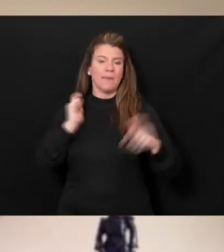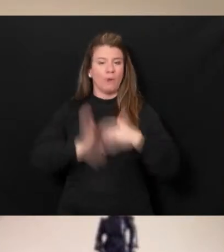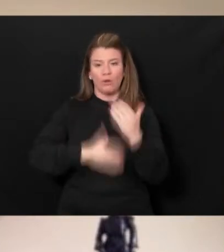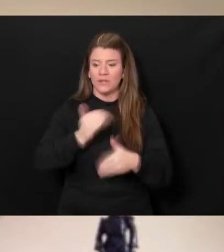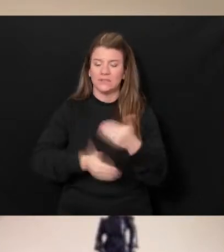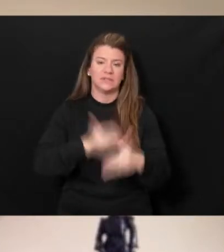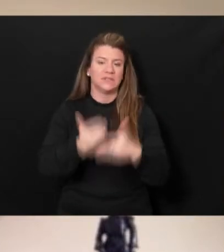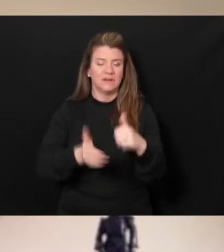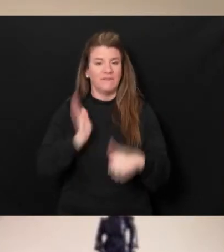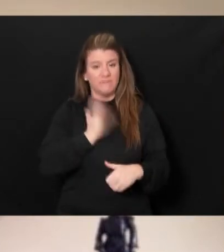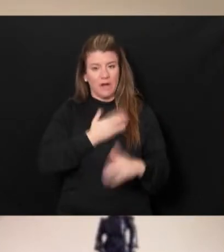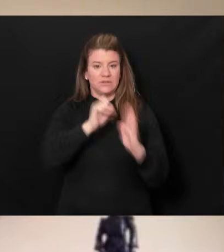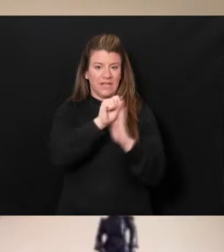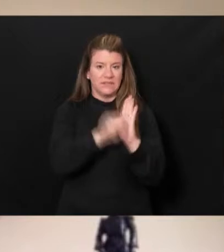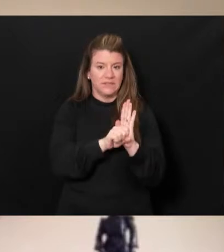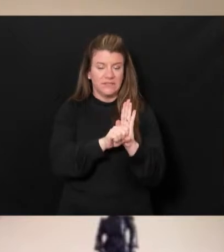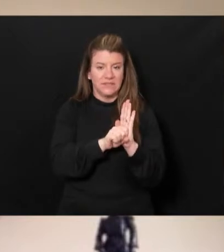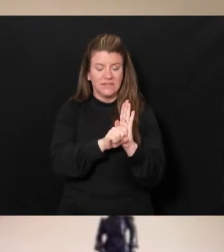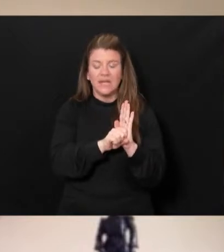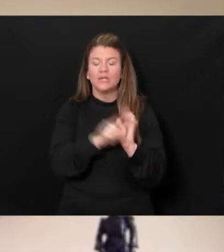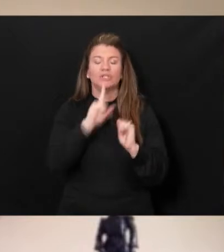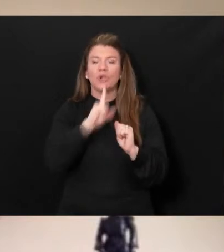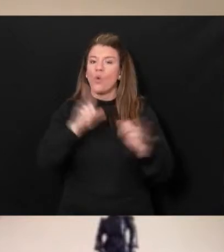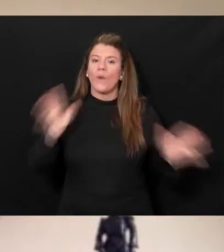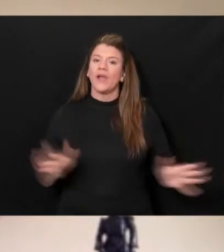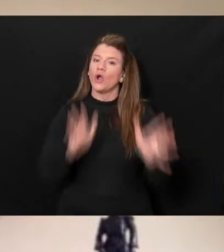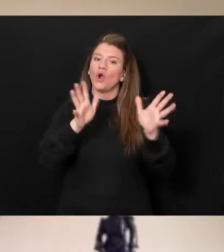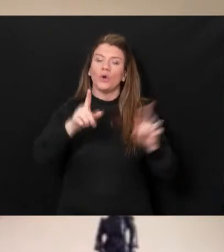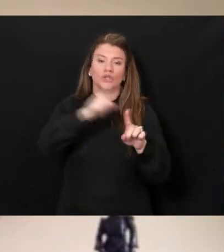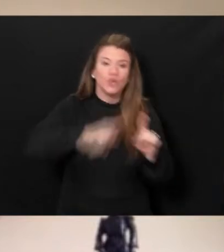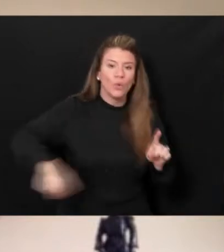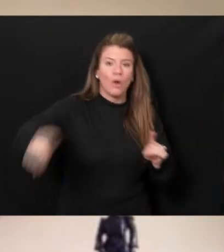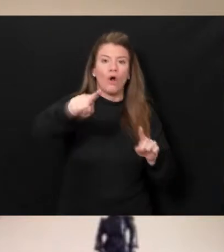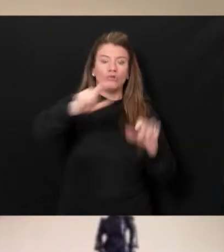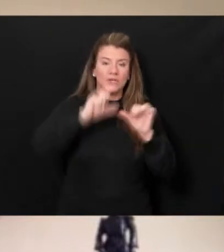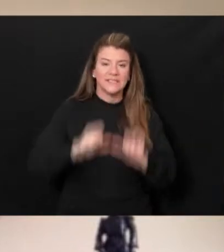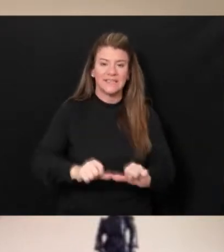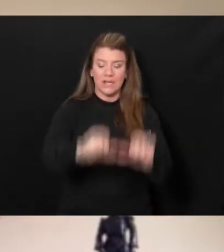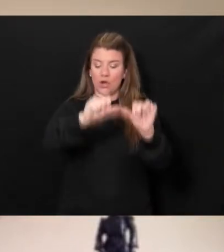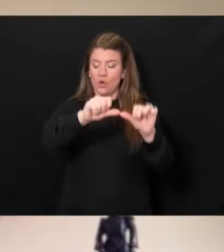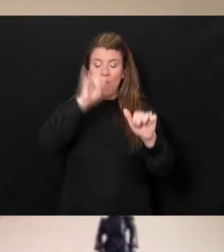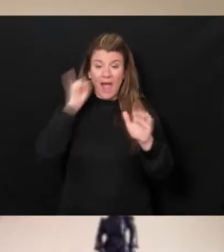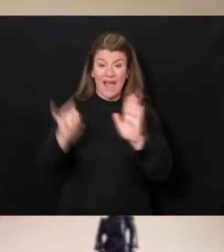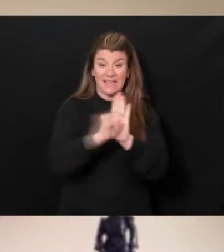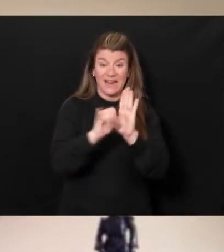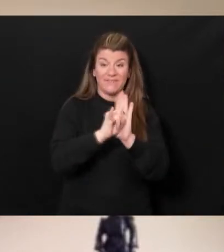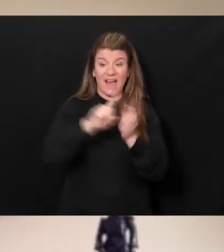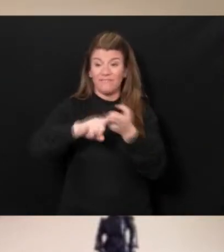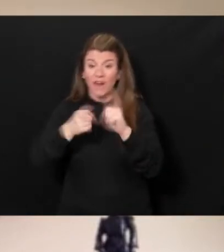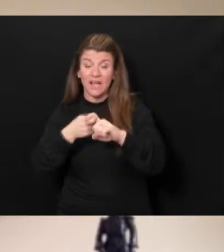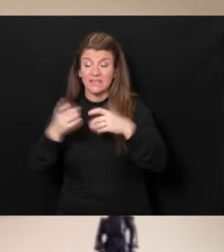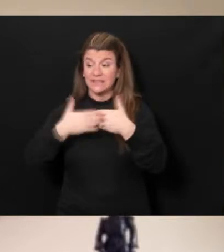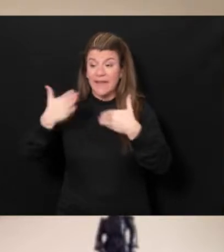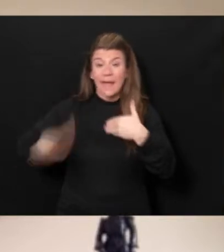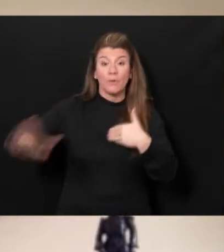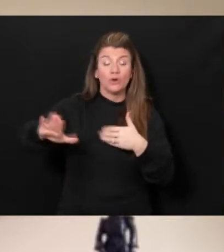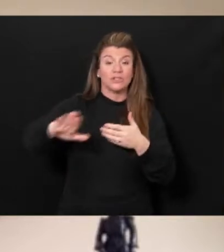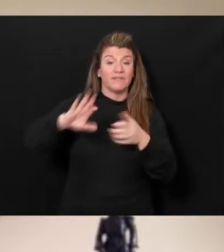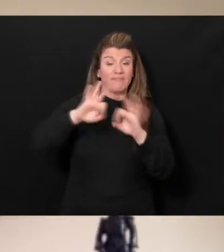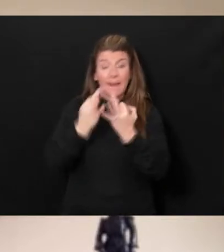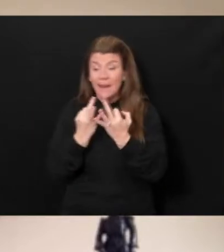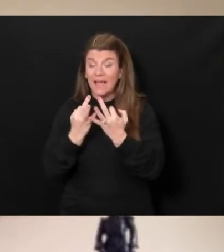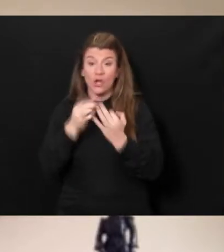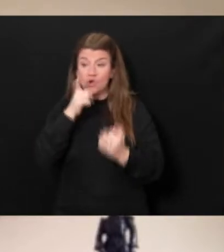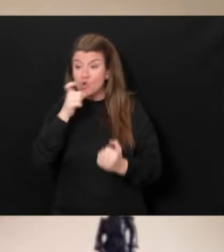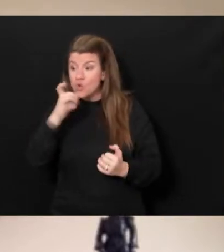progress for our state. So we encourage everyone to continue to identify friends, neighbors, relatives, and